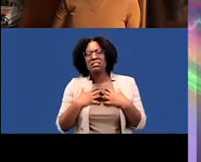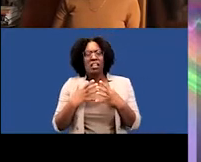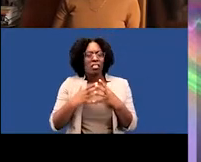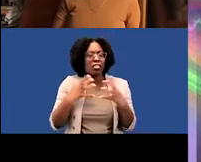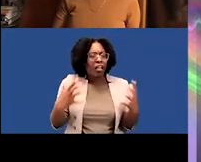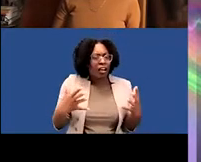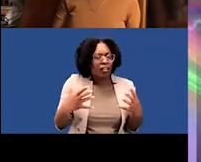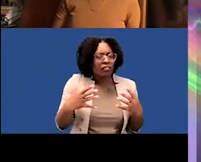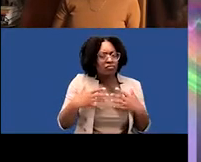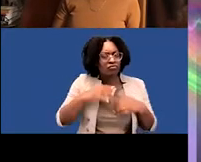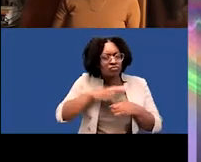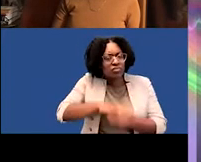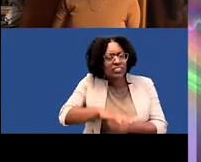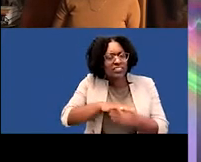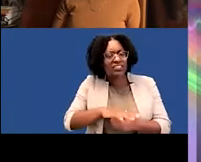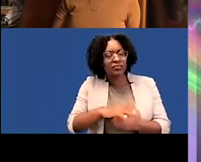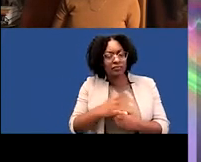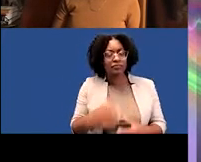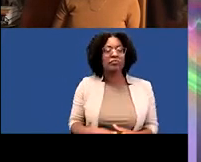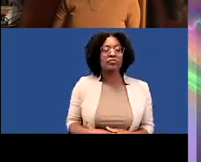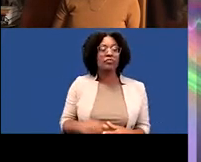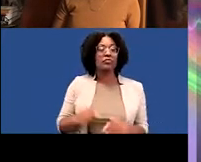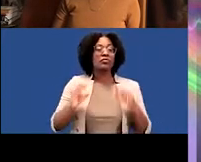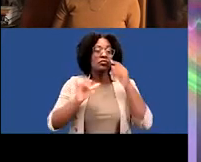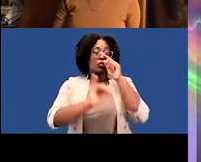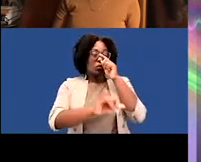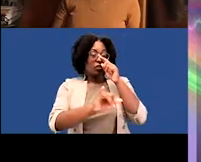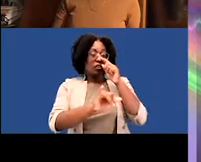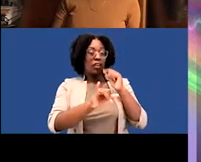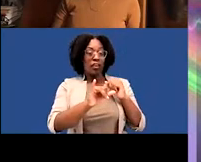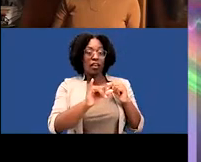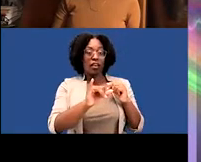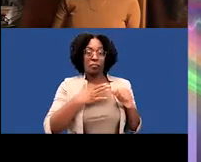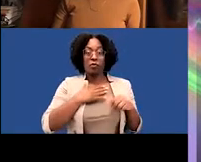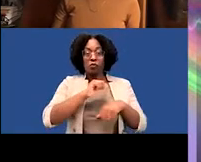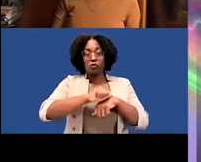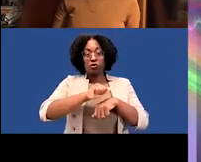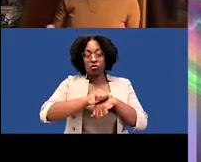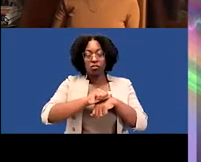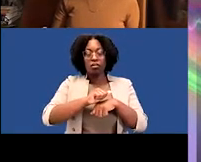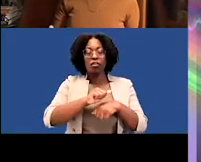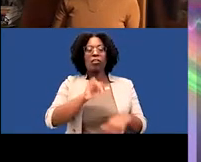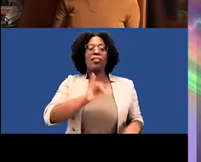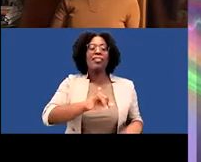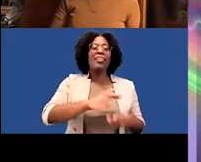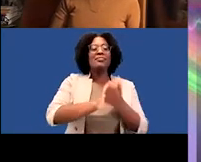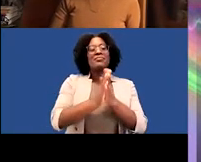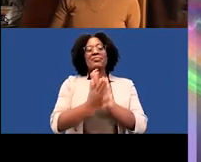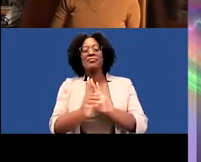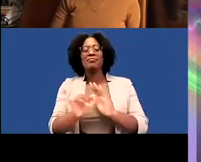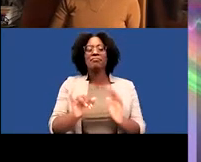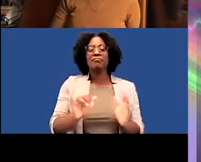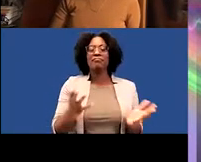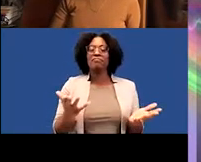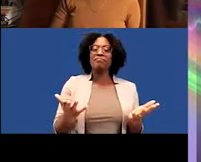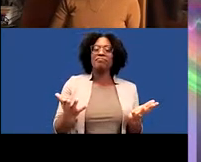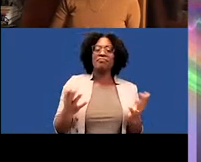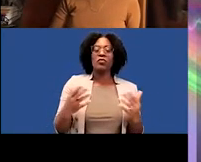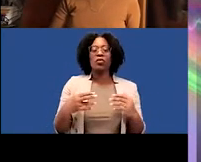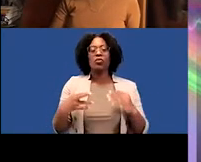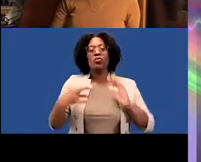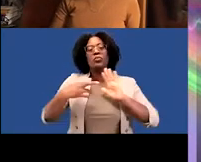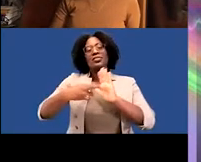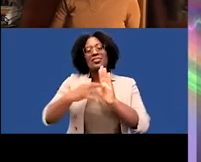a sort of altar and representation of an opening of a way to think about